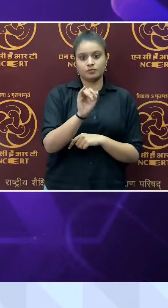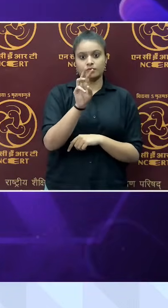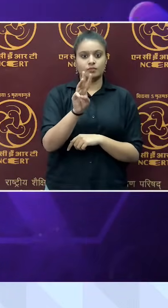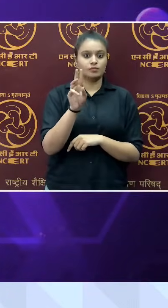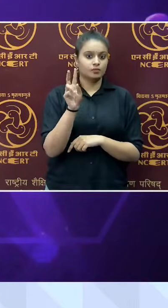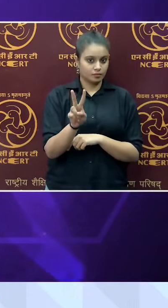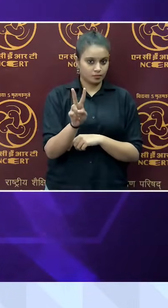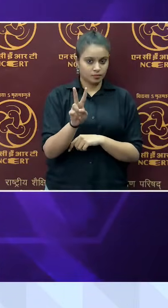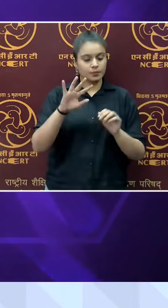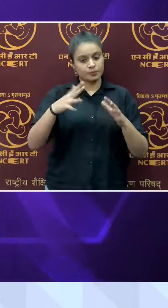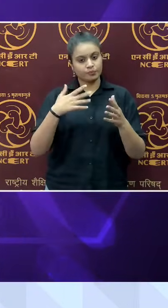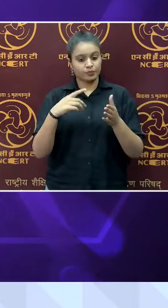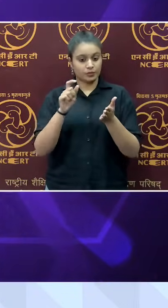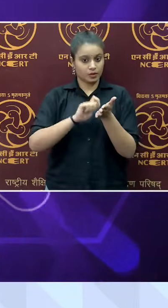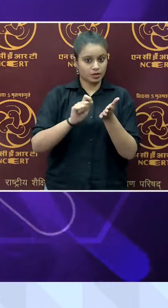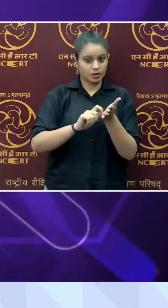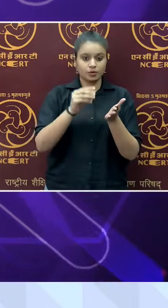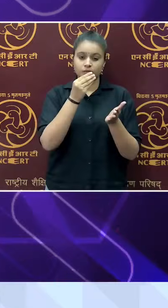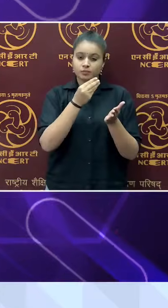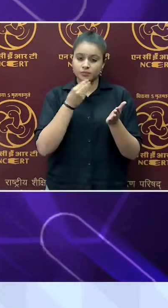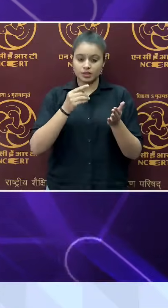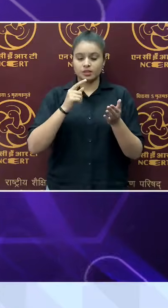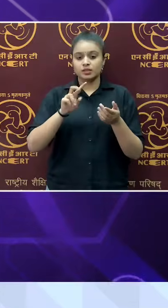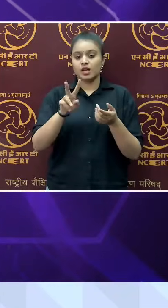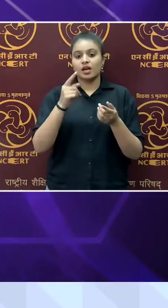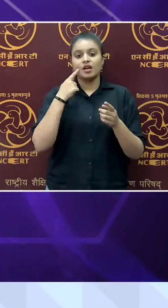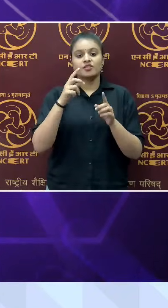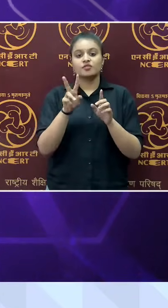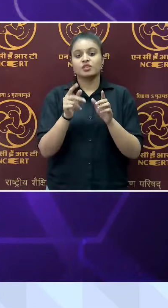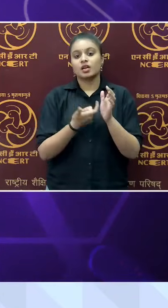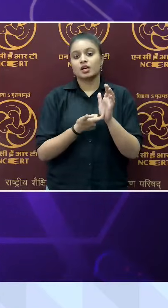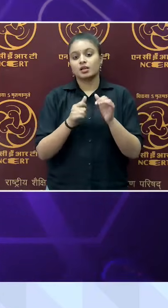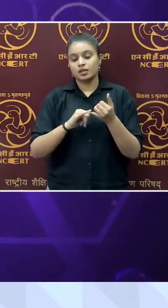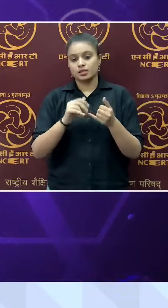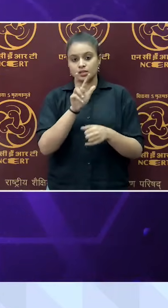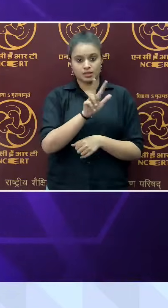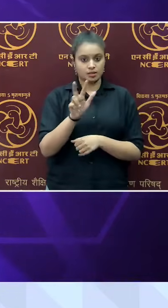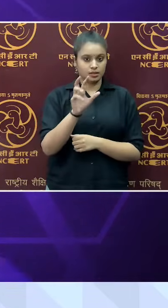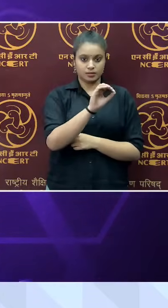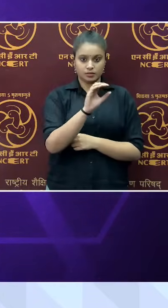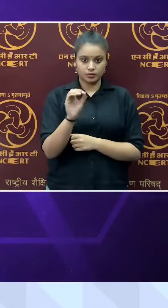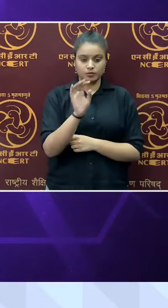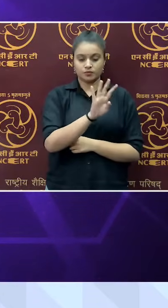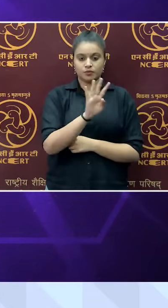844-844-0632. And please note down our IVRS number, that is